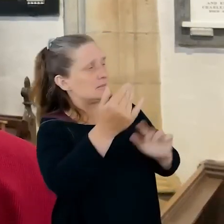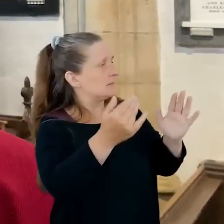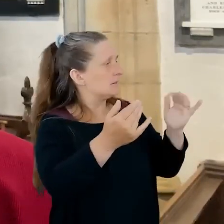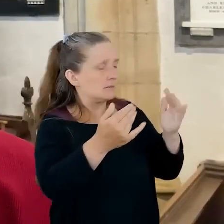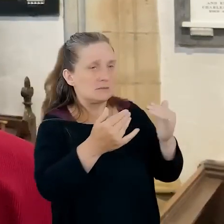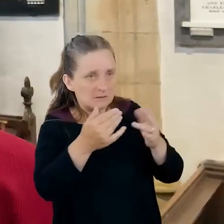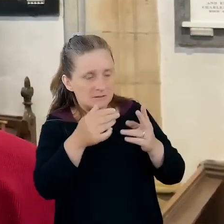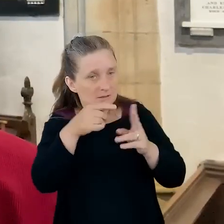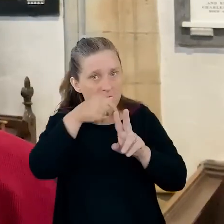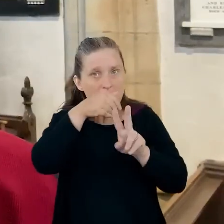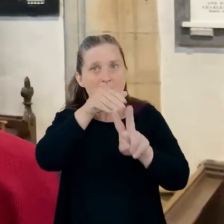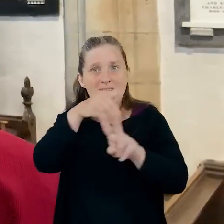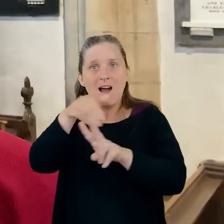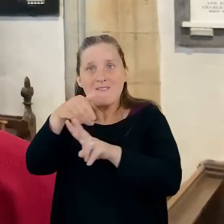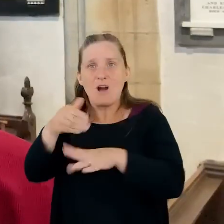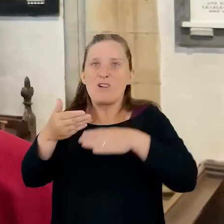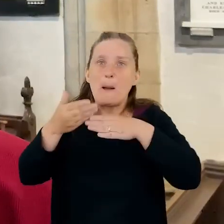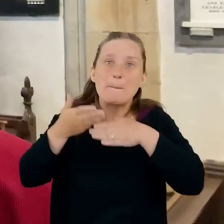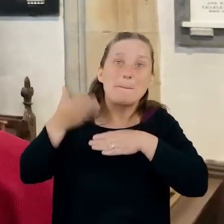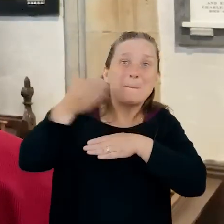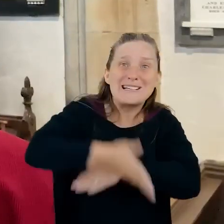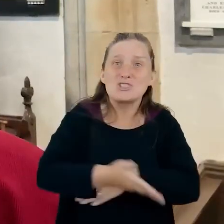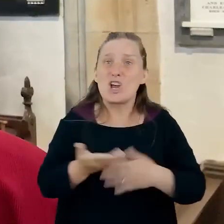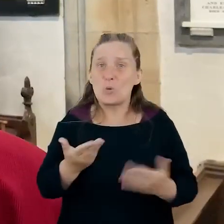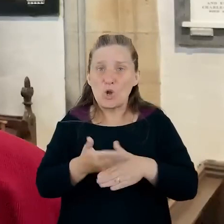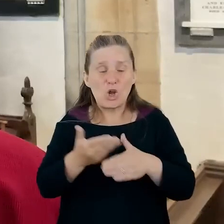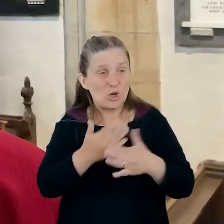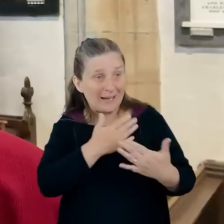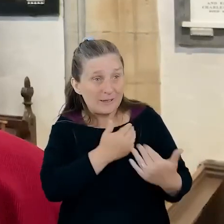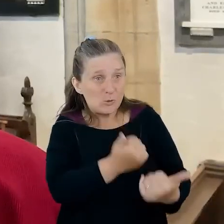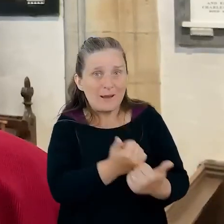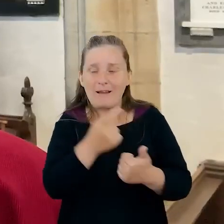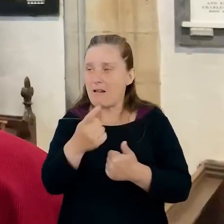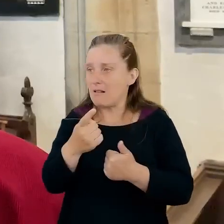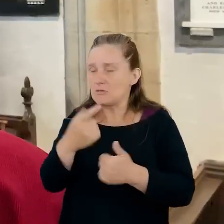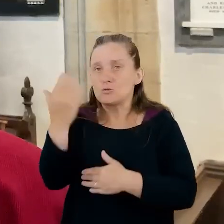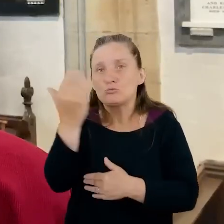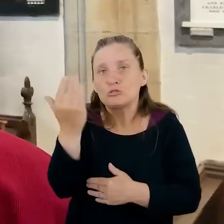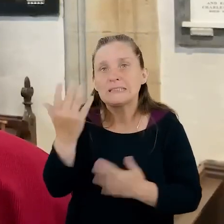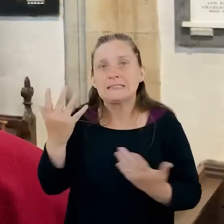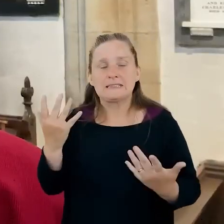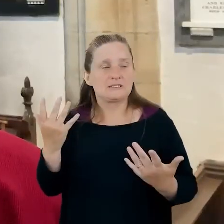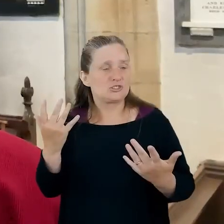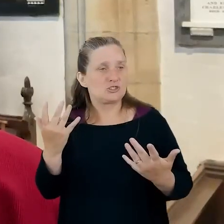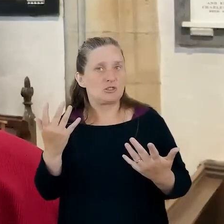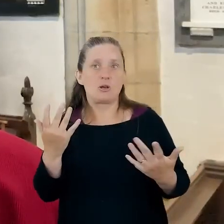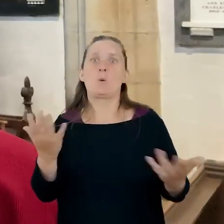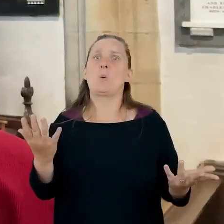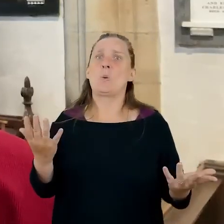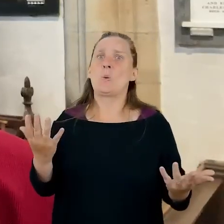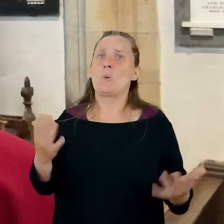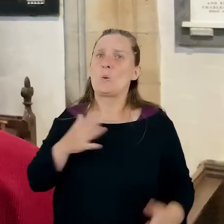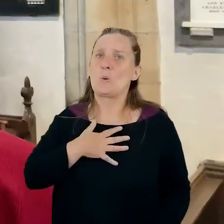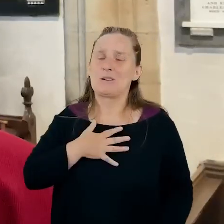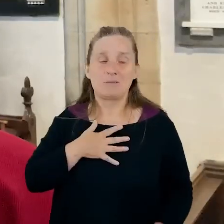and sends them away in pairs to do mission work, heal the sick, preach the good news. I'm